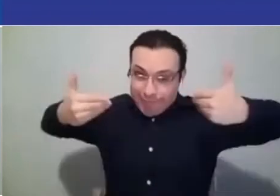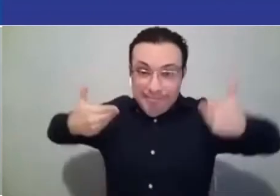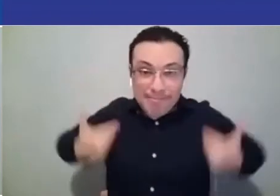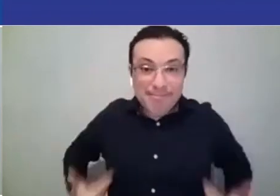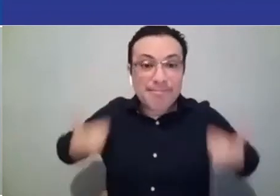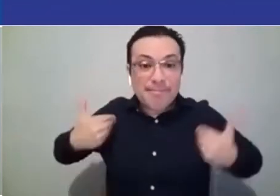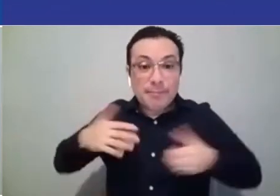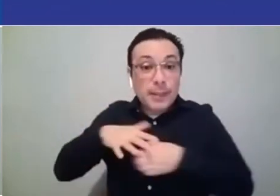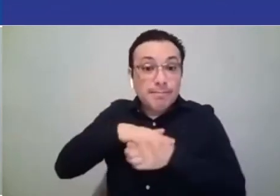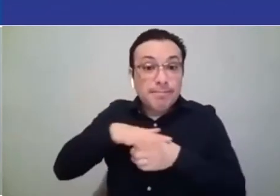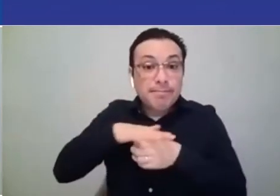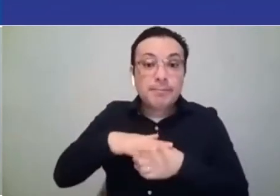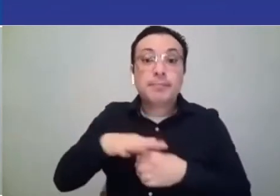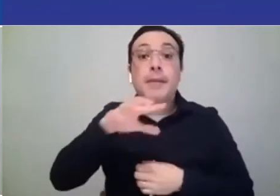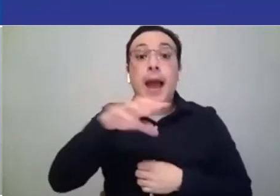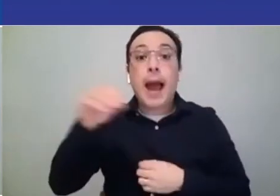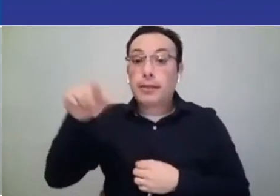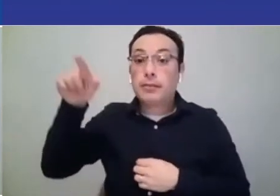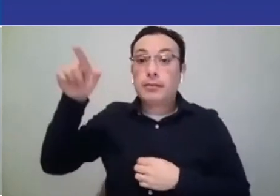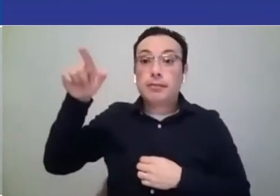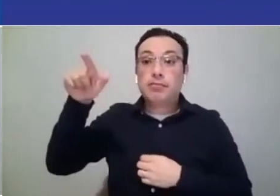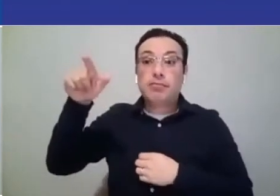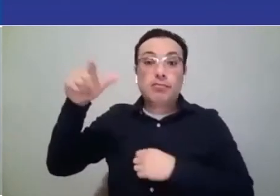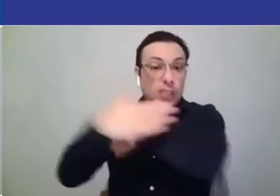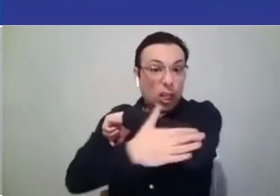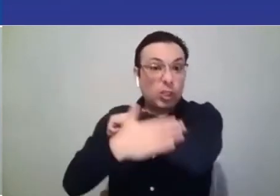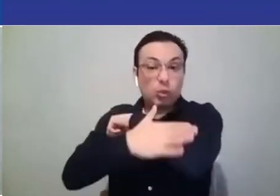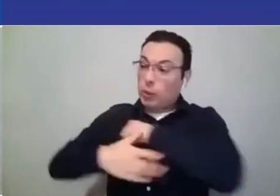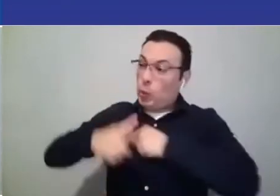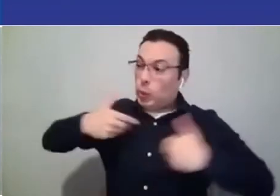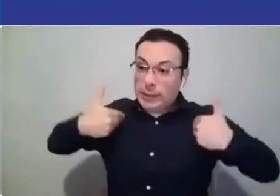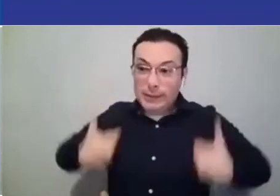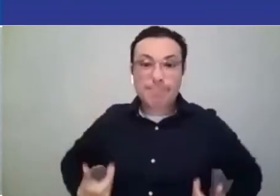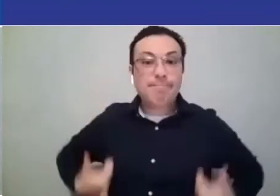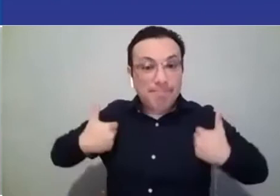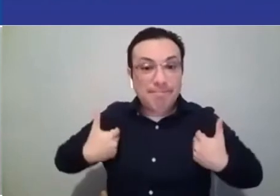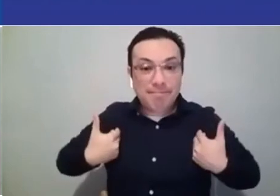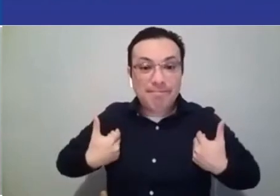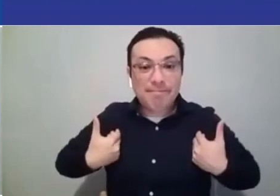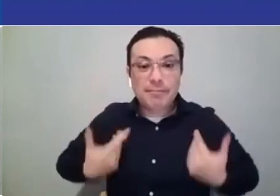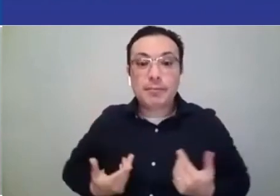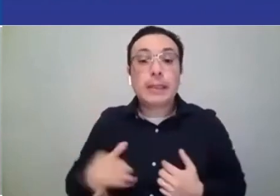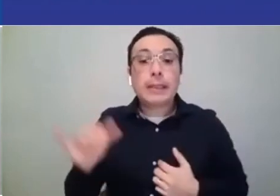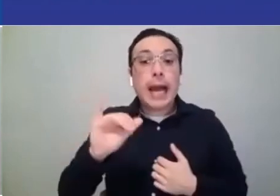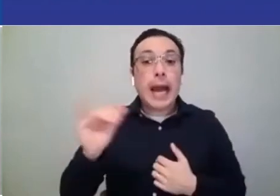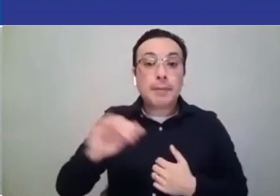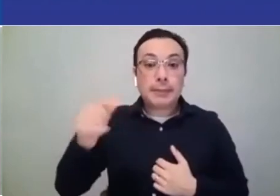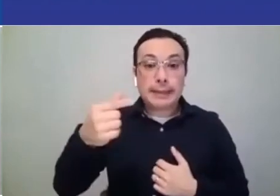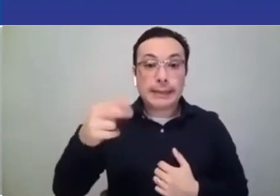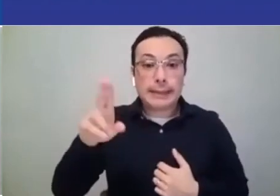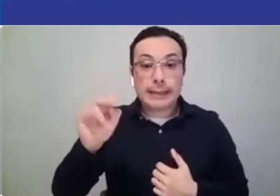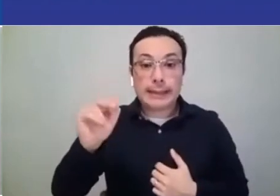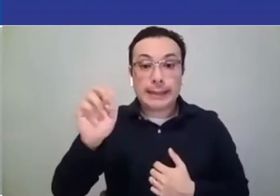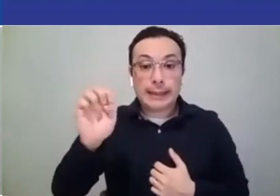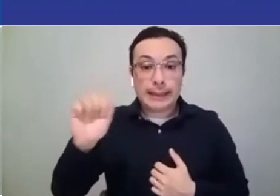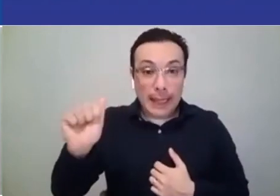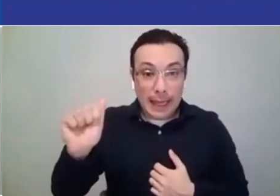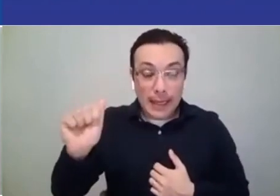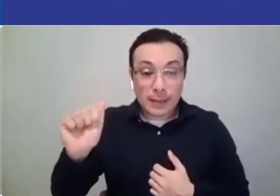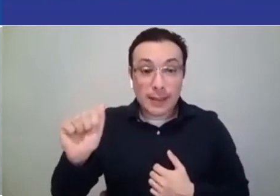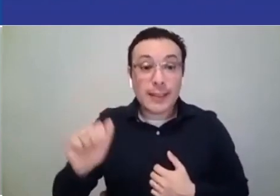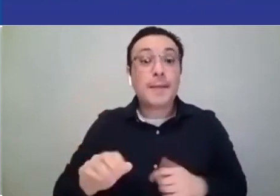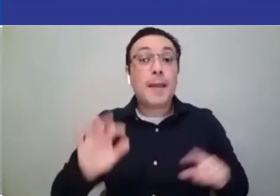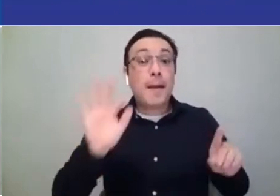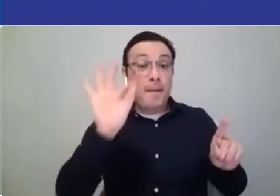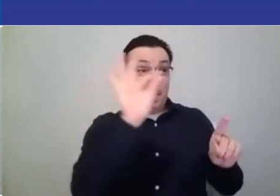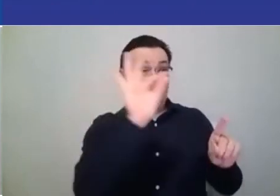express a regional and a national identity. And in Guinea, very similar experience in the sense that, dance was a way that after independence